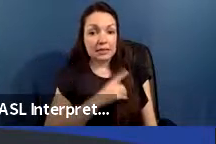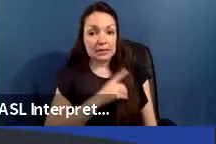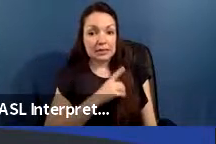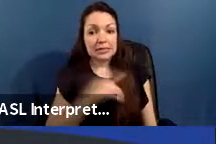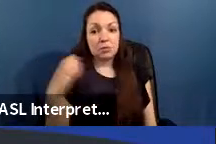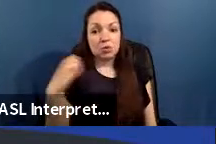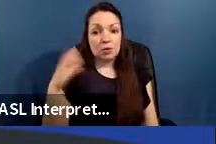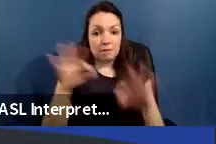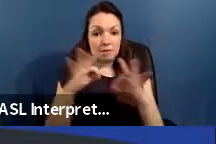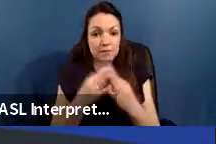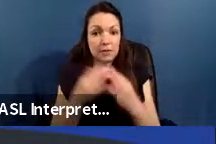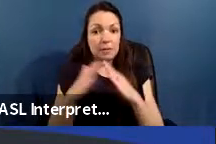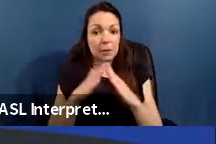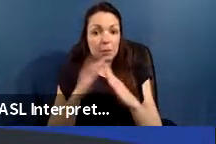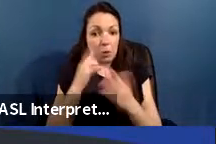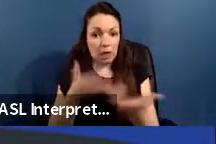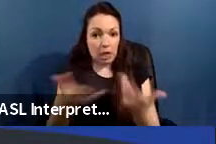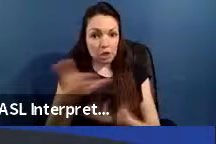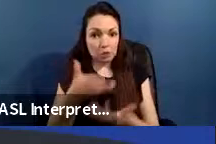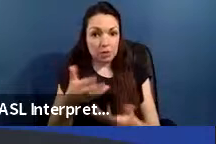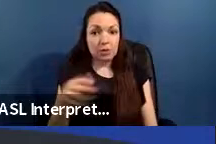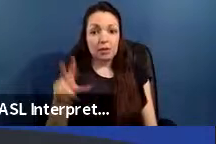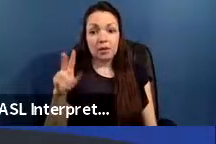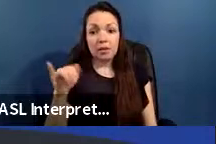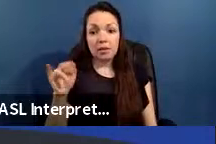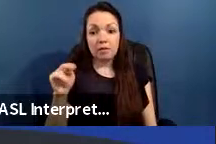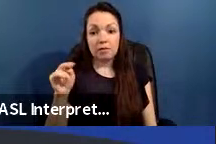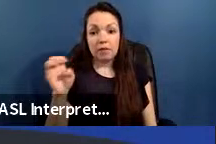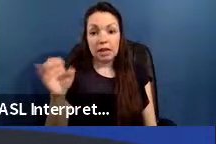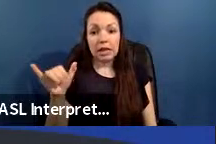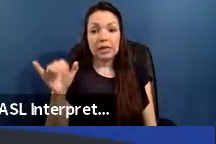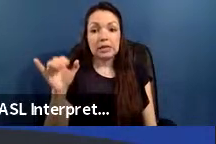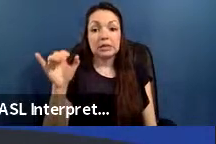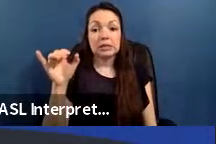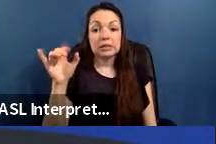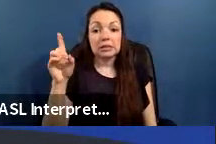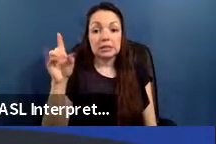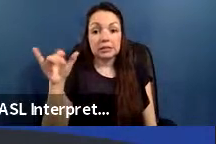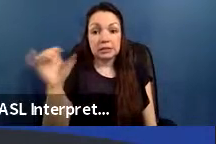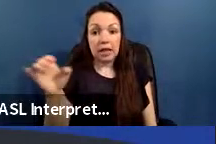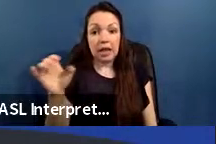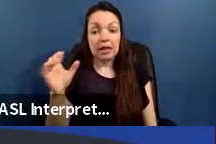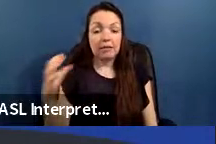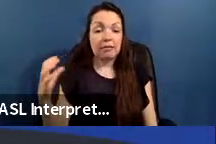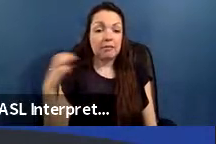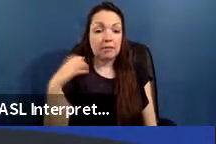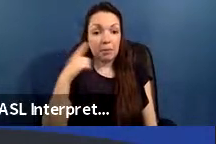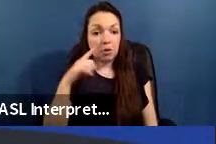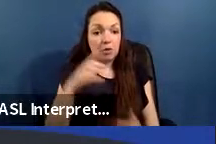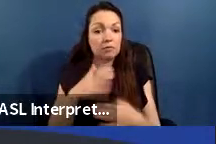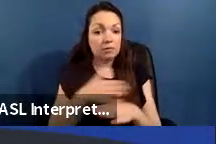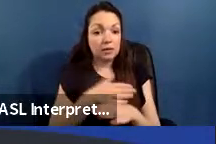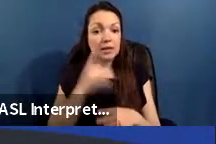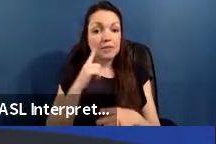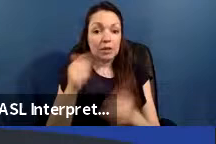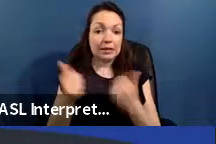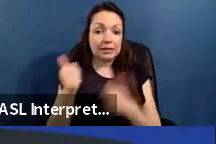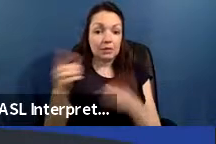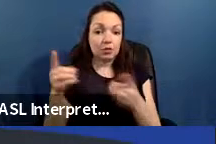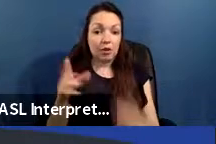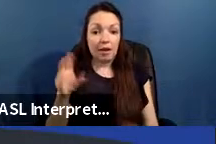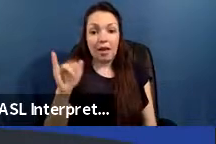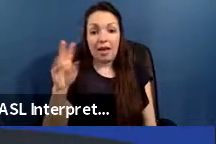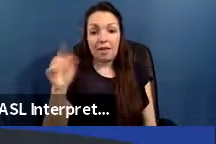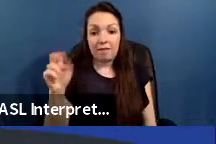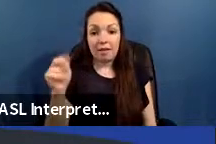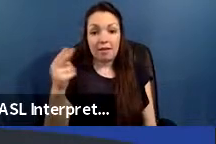Engagement. I told you who I am. Vinny Dye is Director of Capital Operations, and Ivan Hansen is the Executive Director of Capital Planning